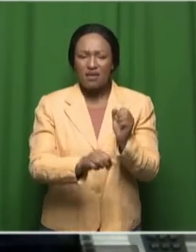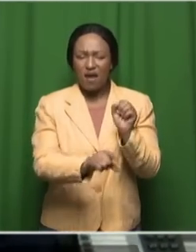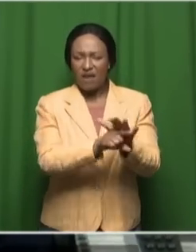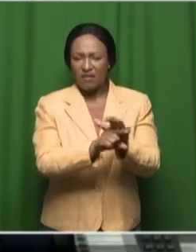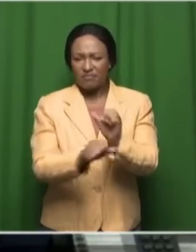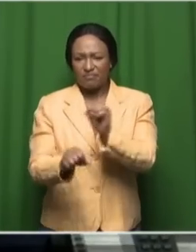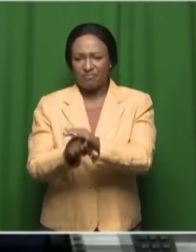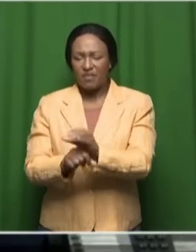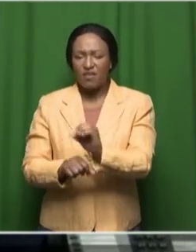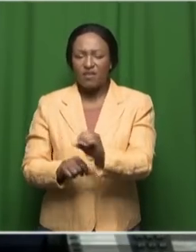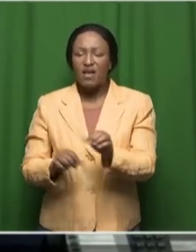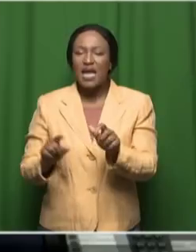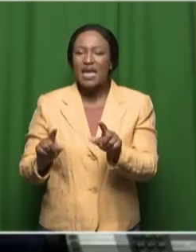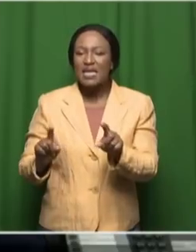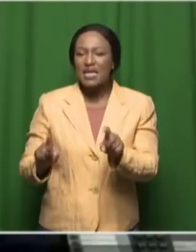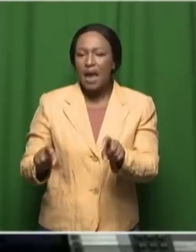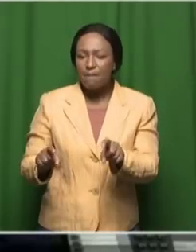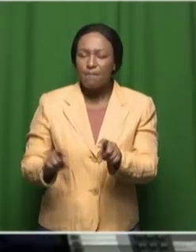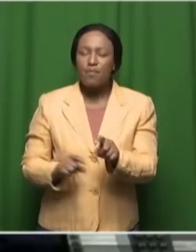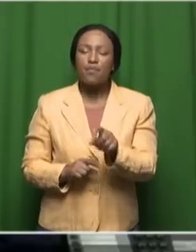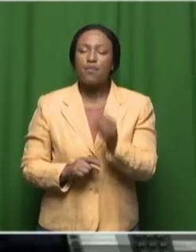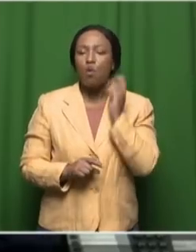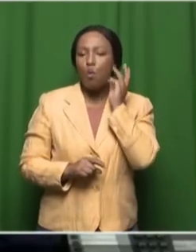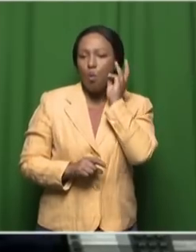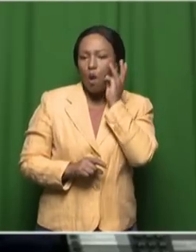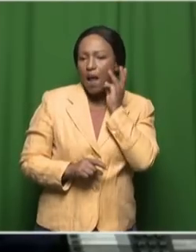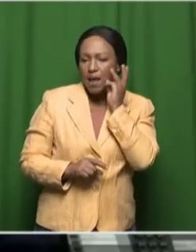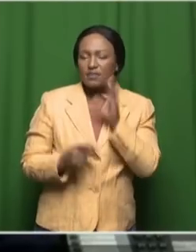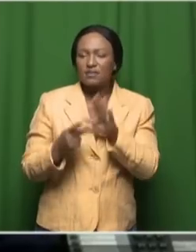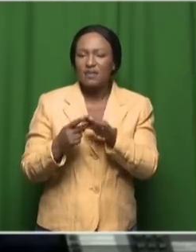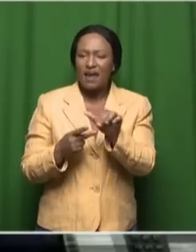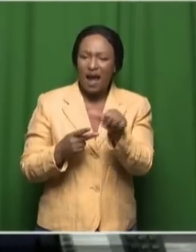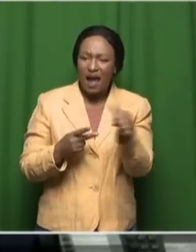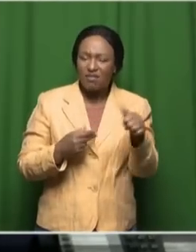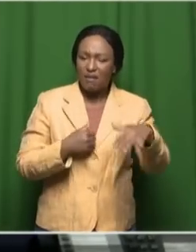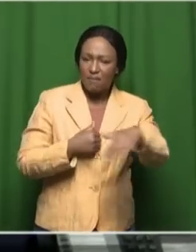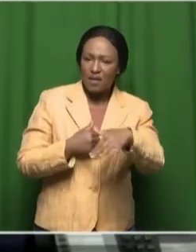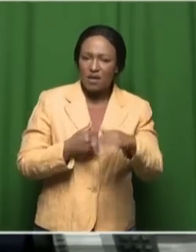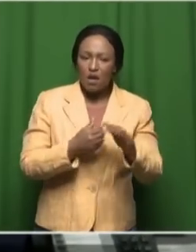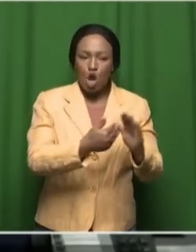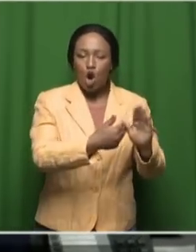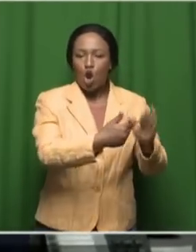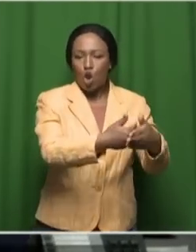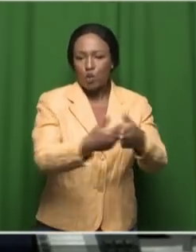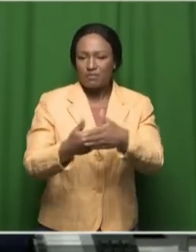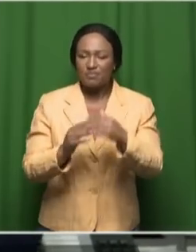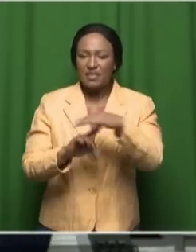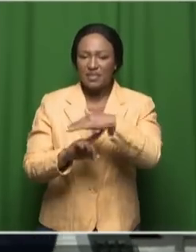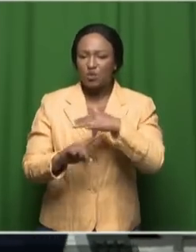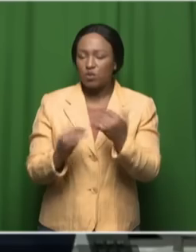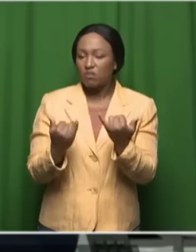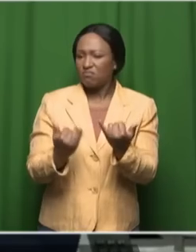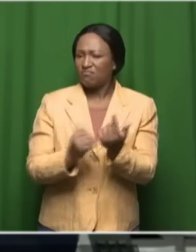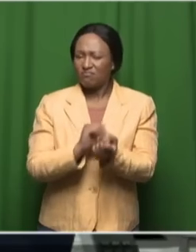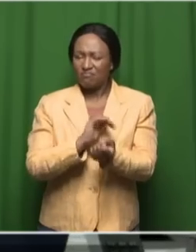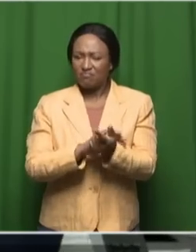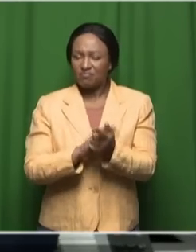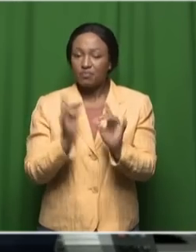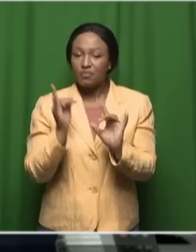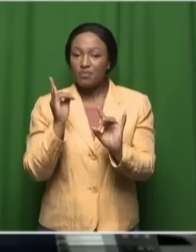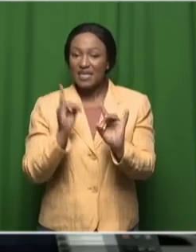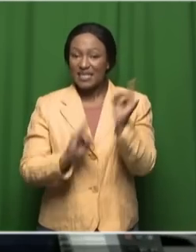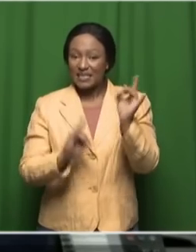Cape Winelands, Overberg, West Coast, a number of those roads have been closed. What is the situation looking like in the city of Cape Town? Behind